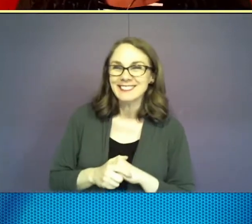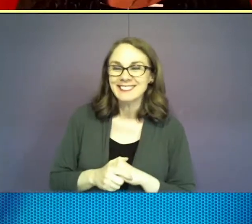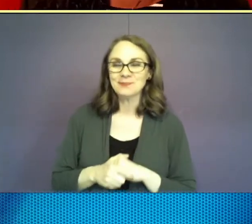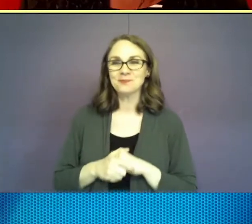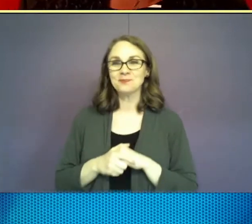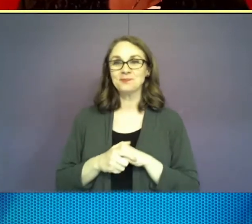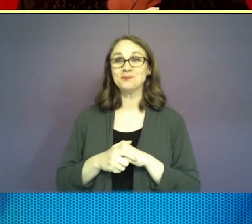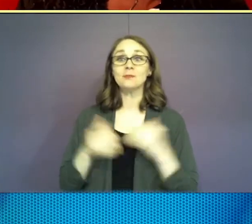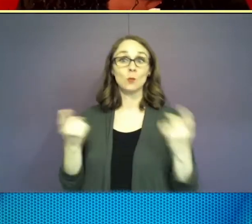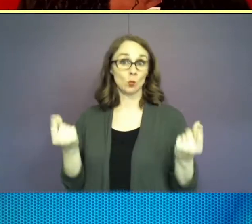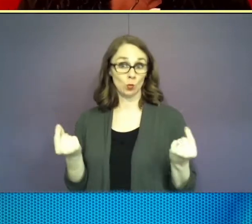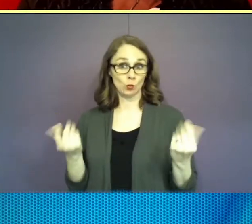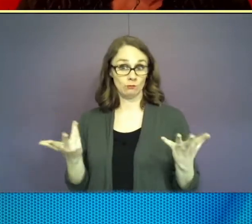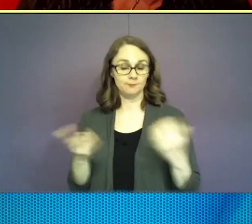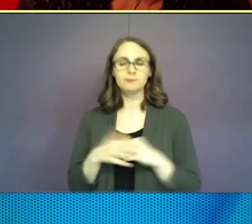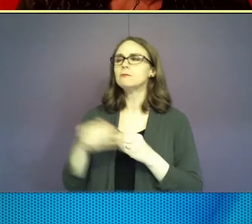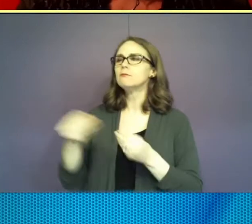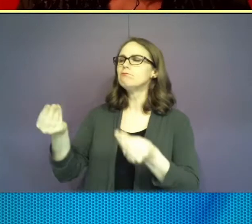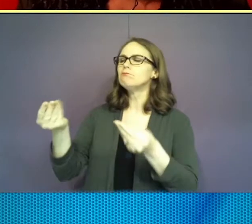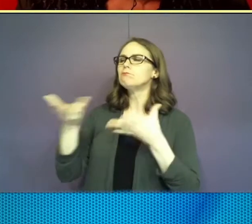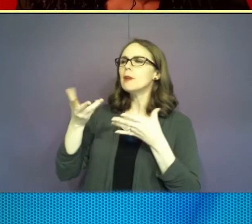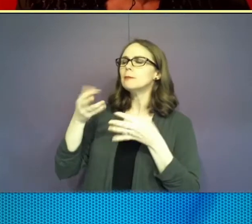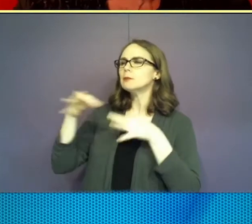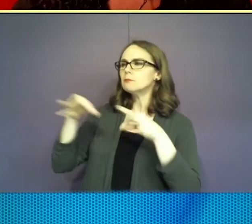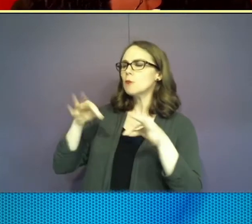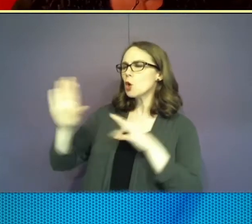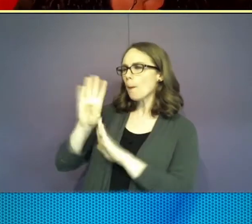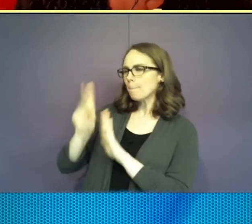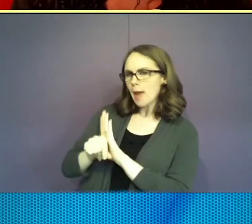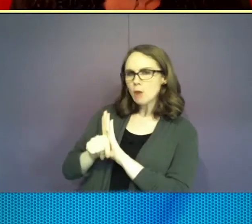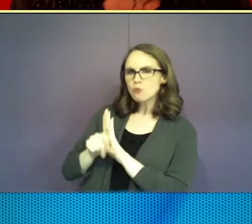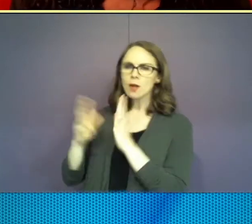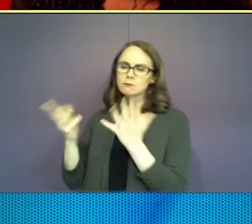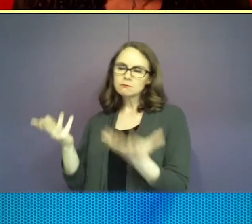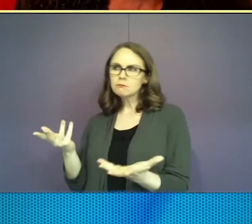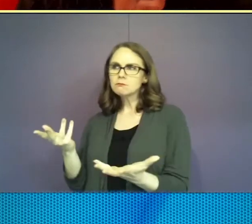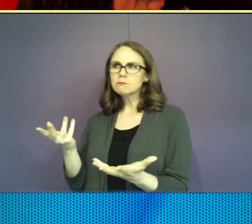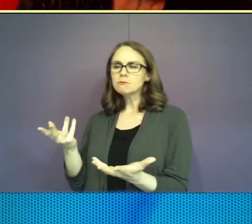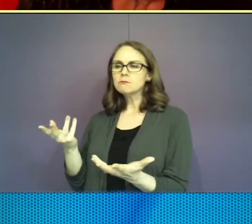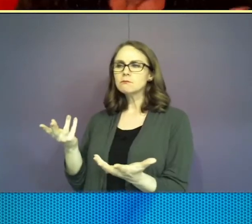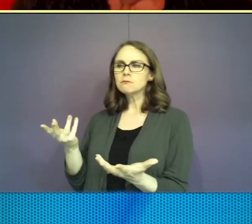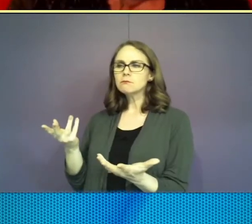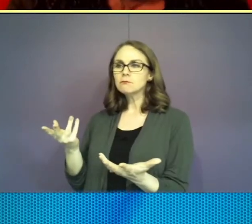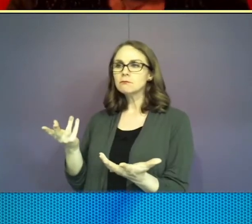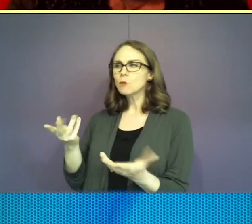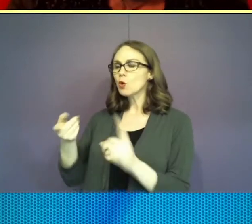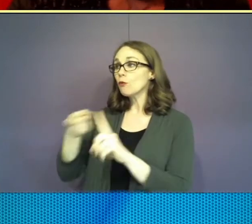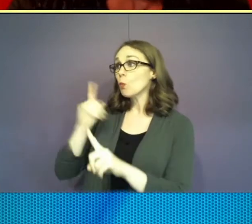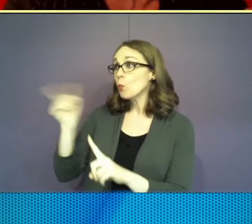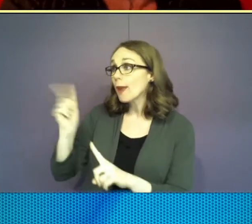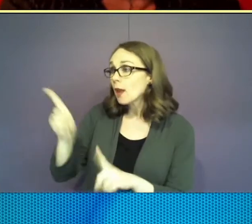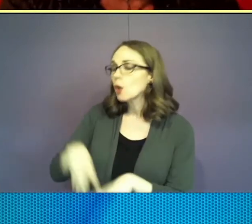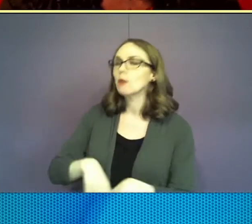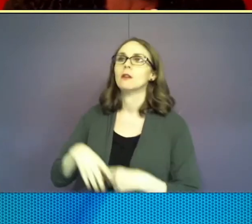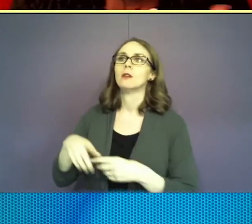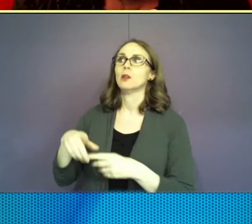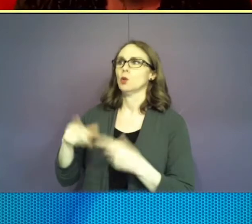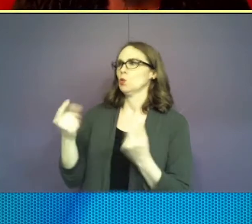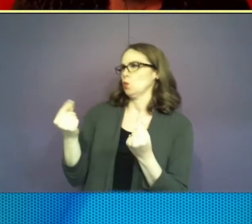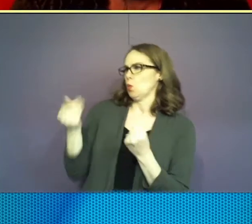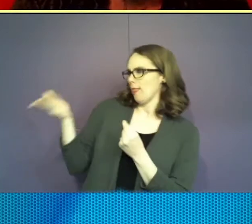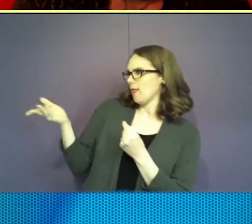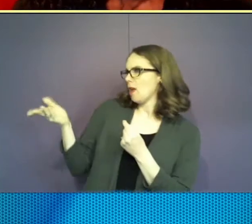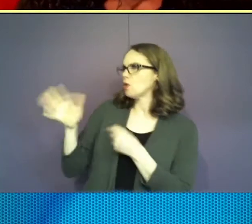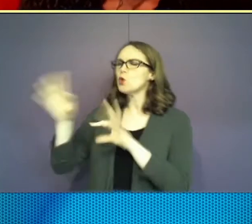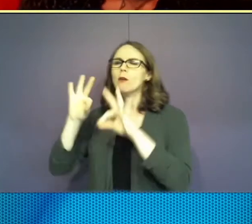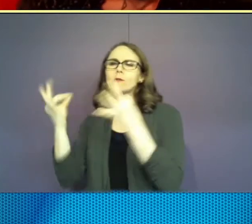so this is what we're going to do. Tell me a little bit about your background. How did you tell me where you're from, what you were doing there? Tell me a little bit about